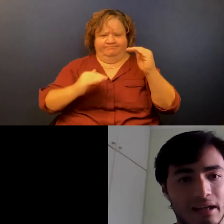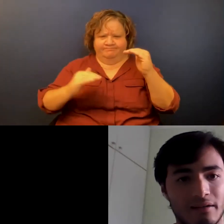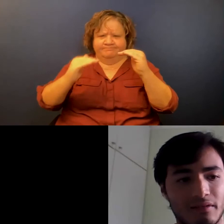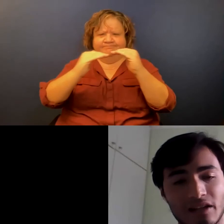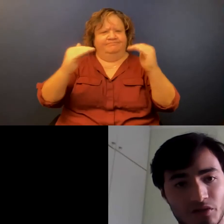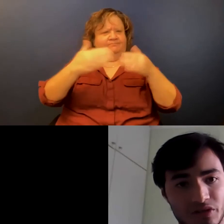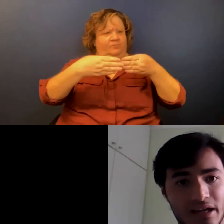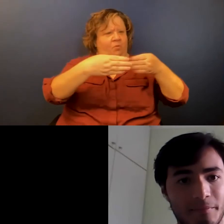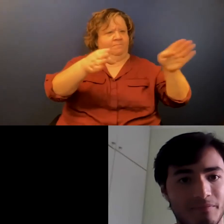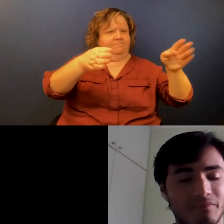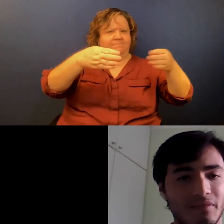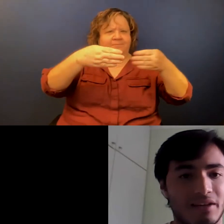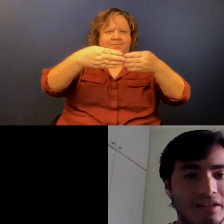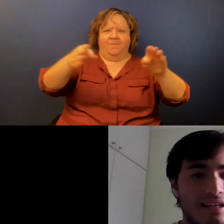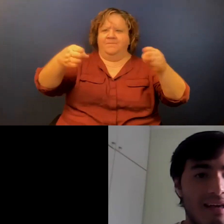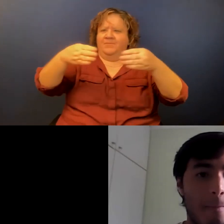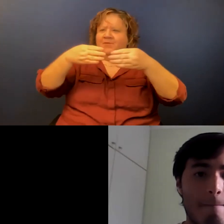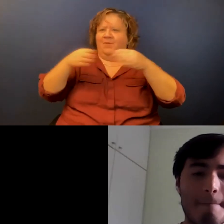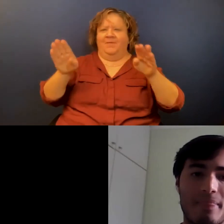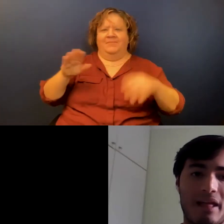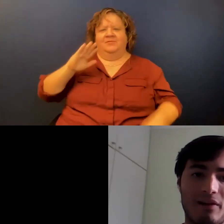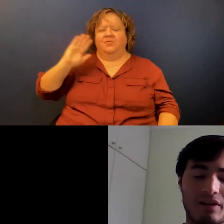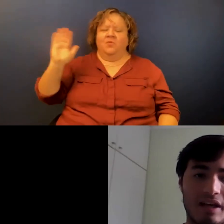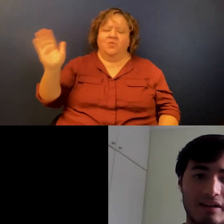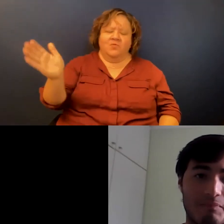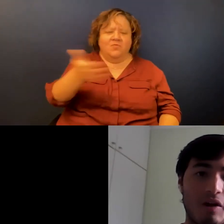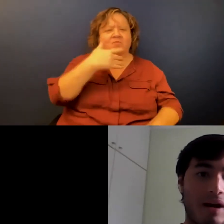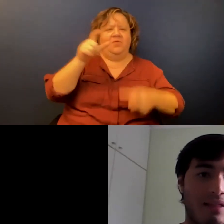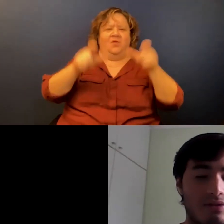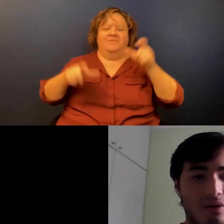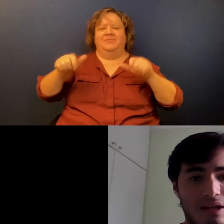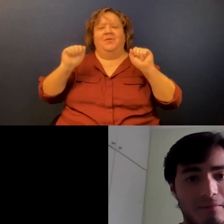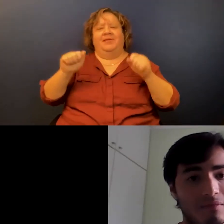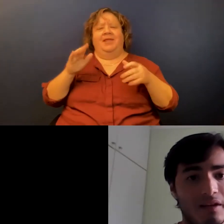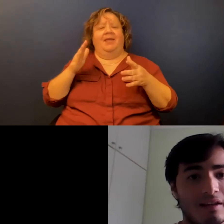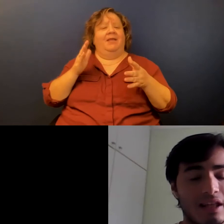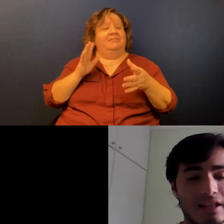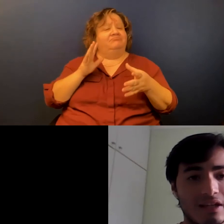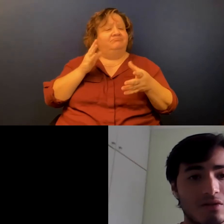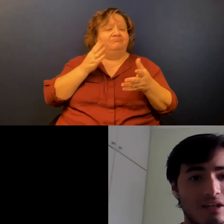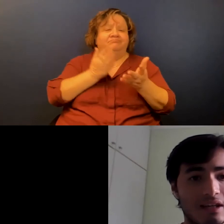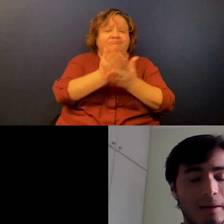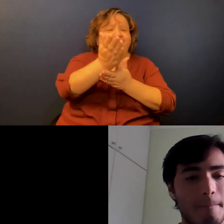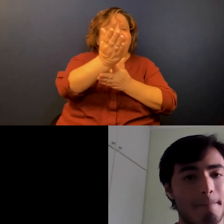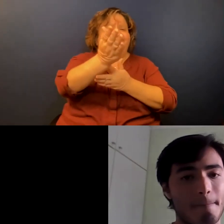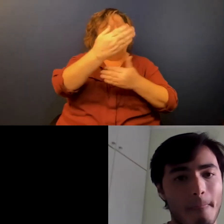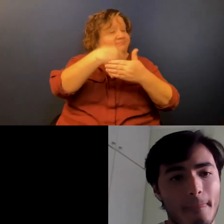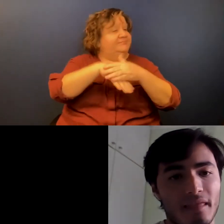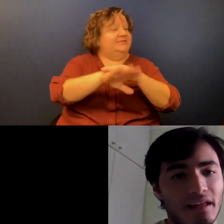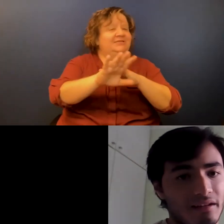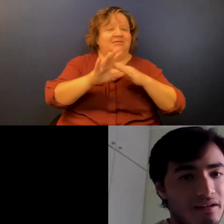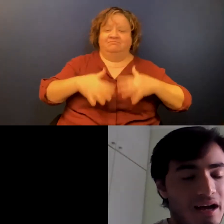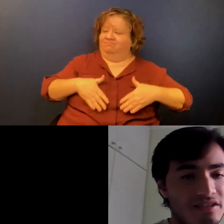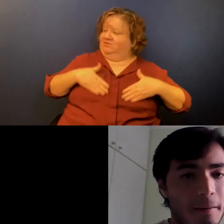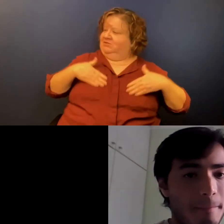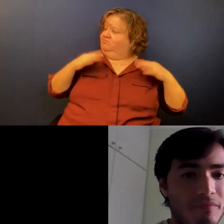included in society. So that's what I hope will be the case in the